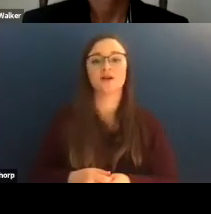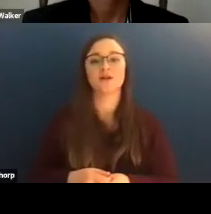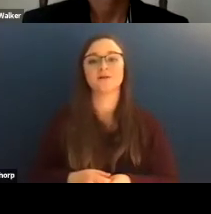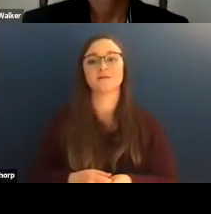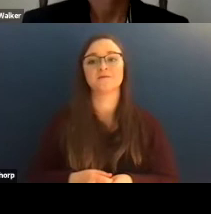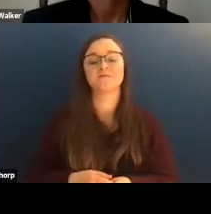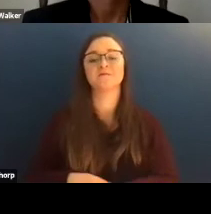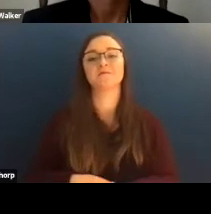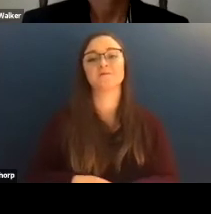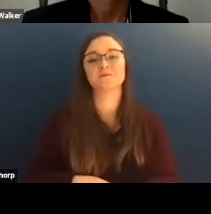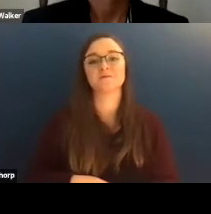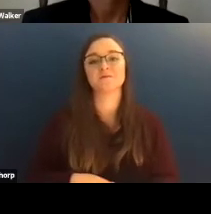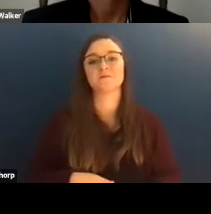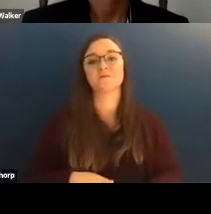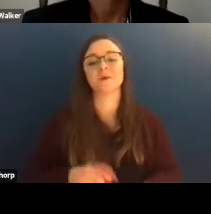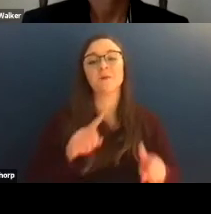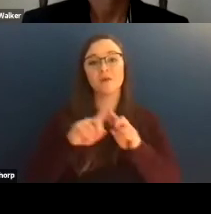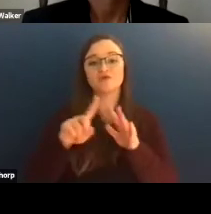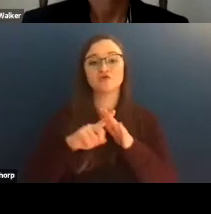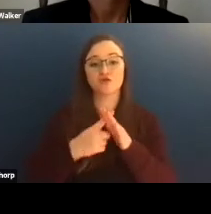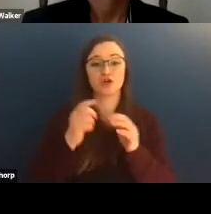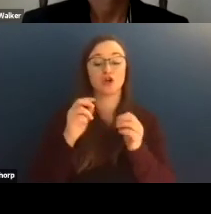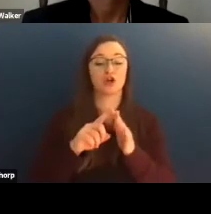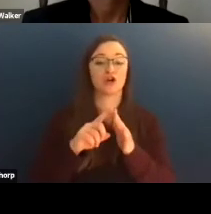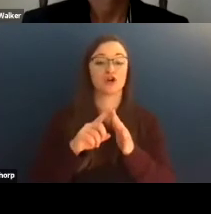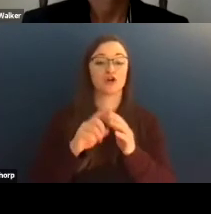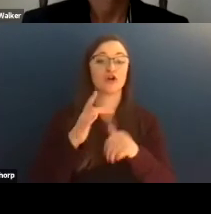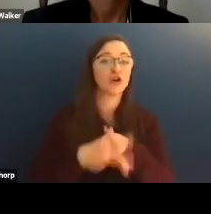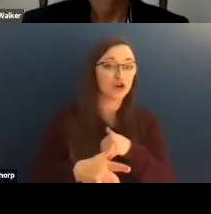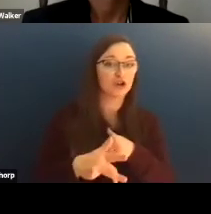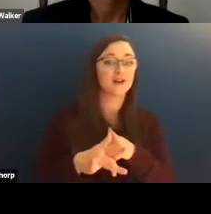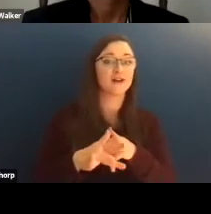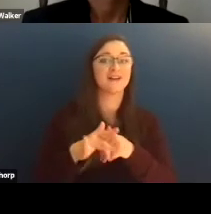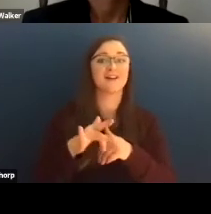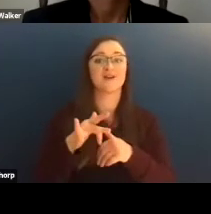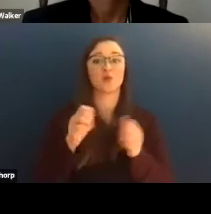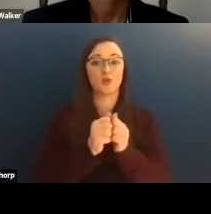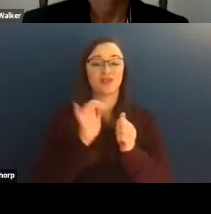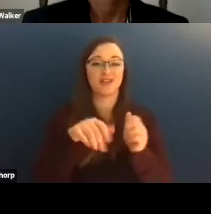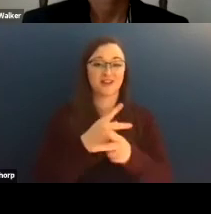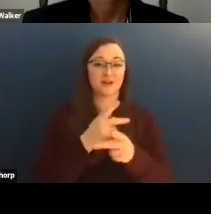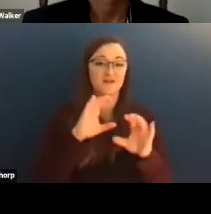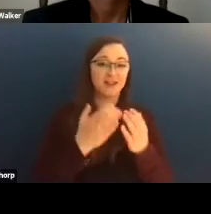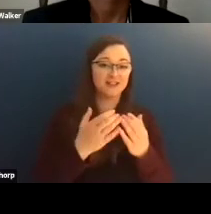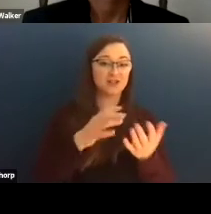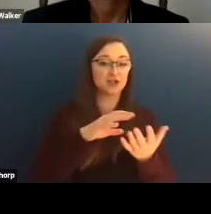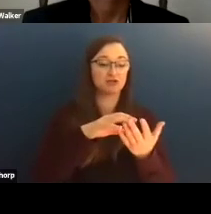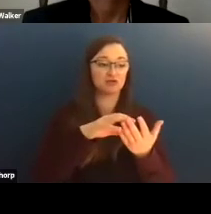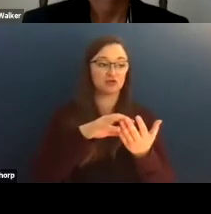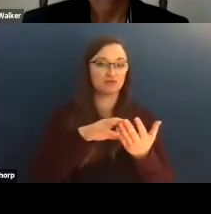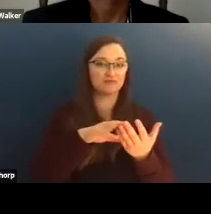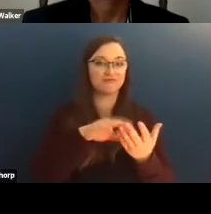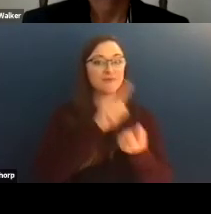I think, you know, kind of starting out early on in the semester with those types of classes and getting to know the TA, getting to know the